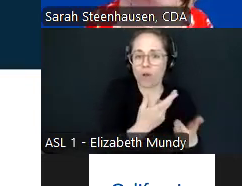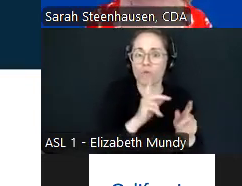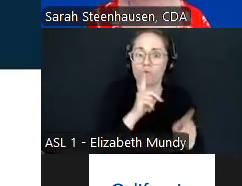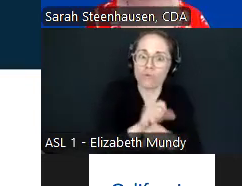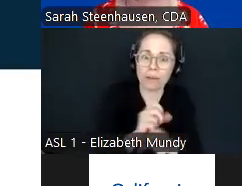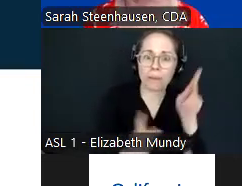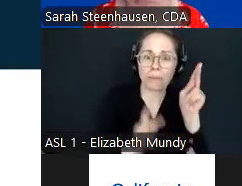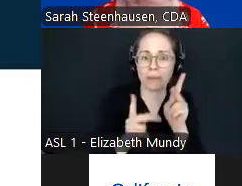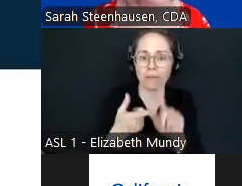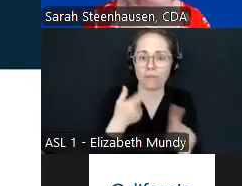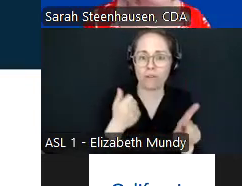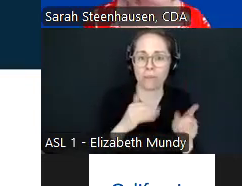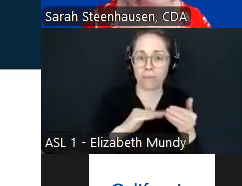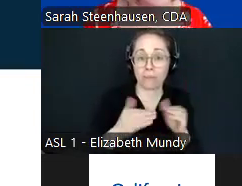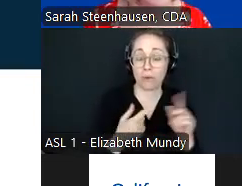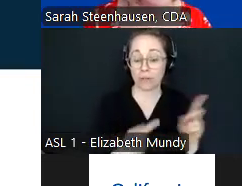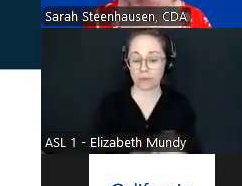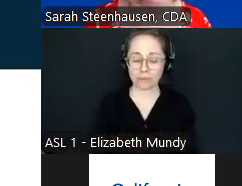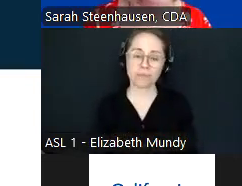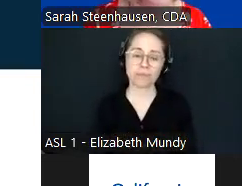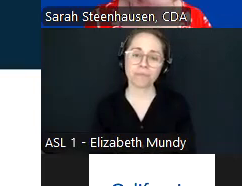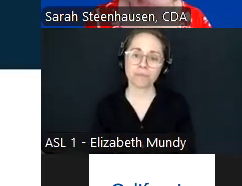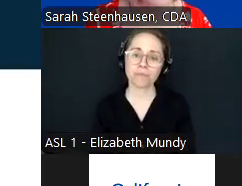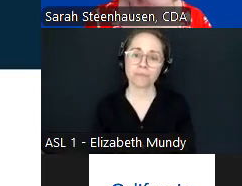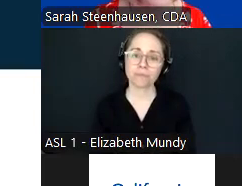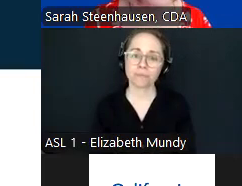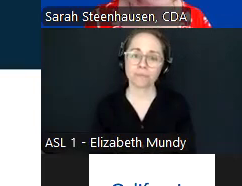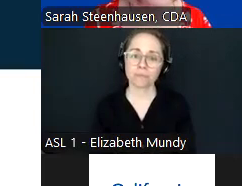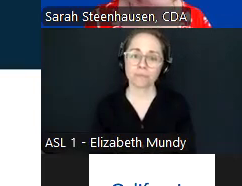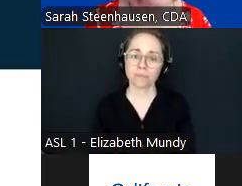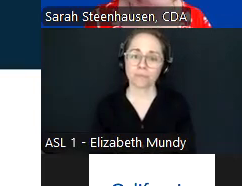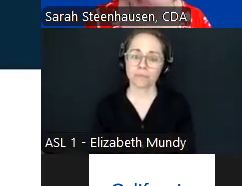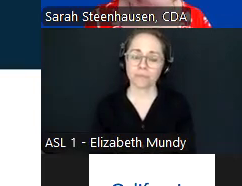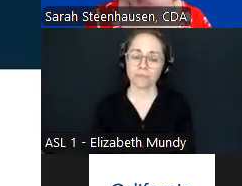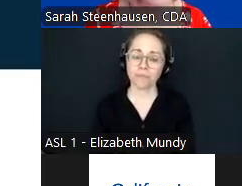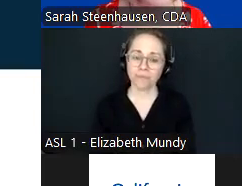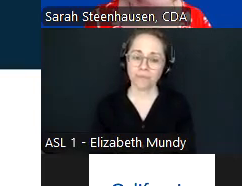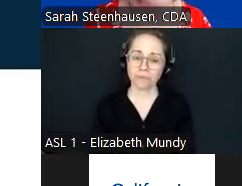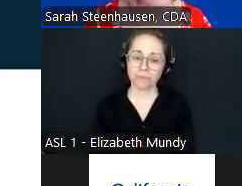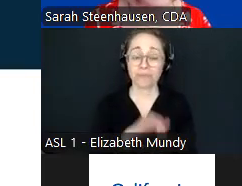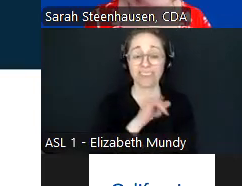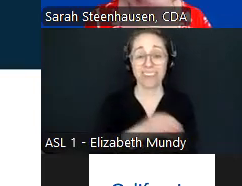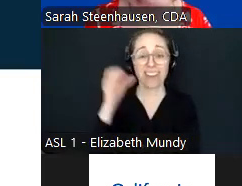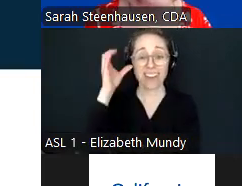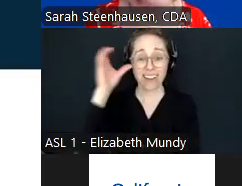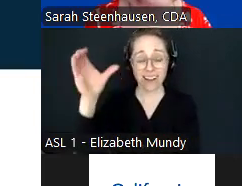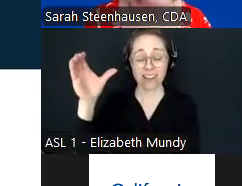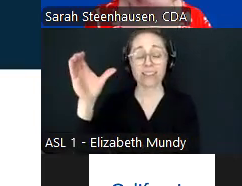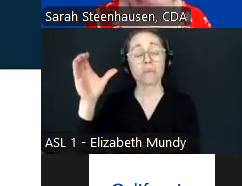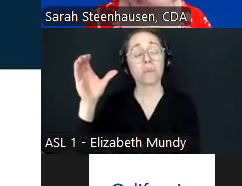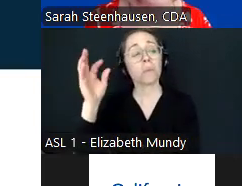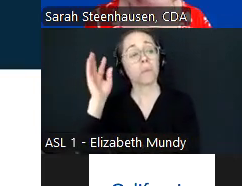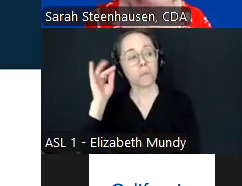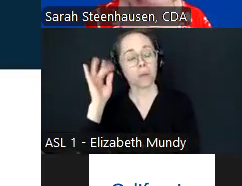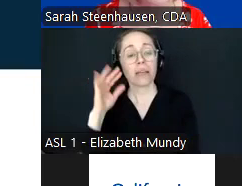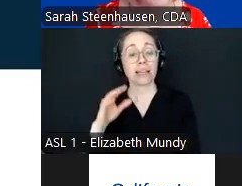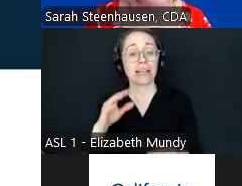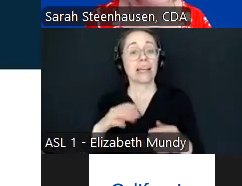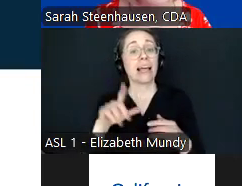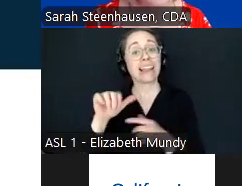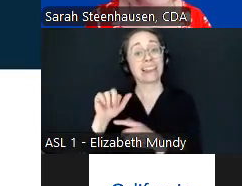question that we elevated and brought forward a concept for creating an aging and disability lived